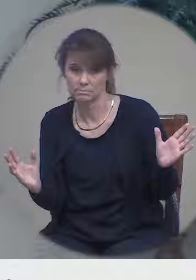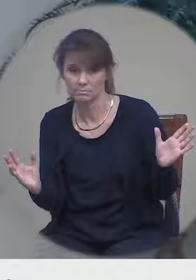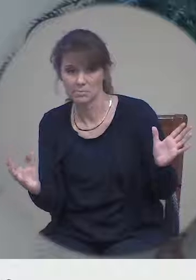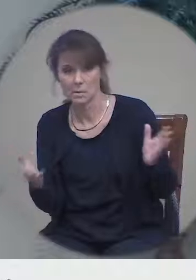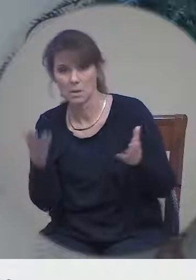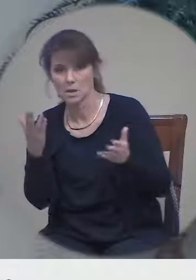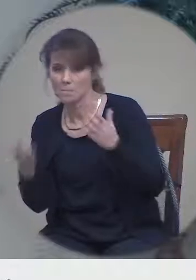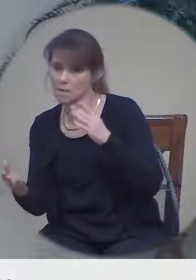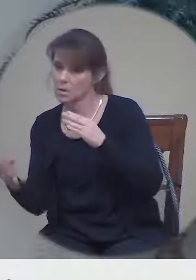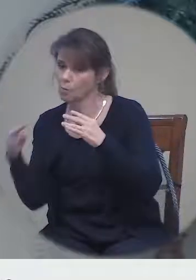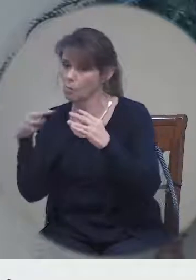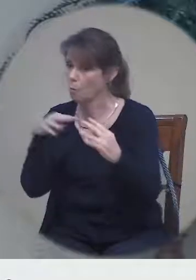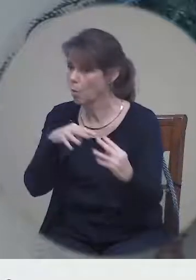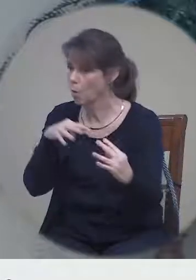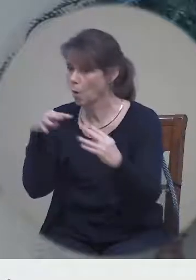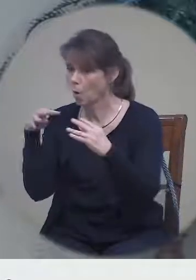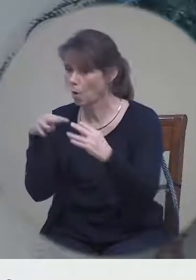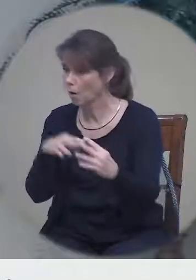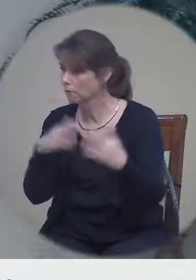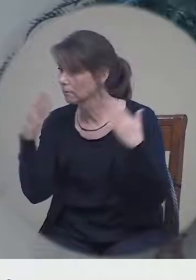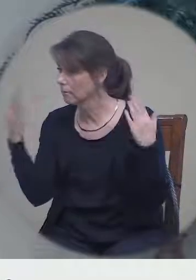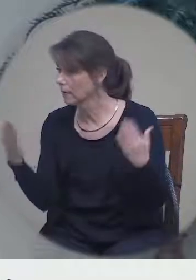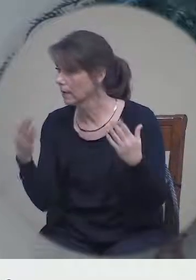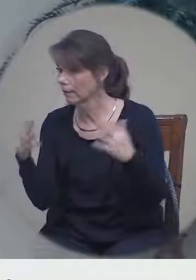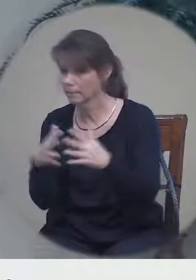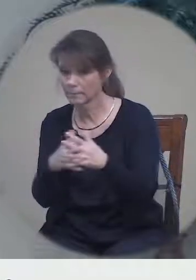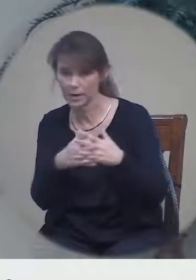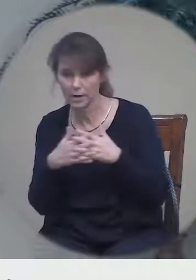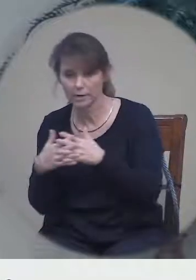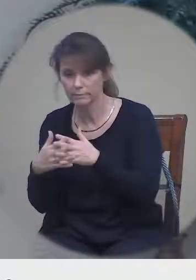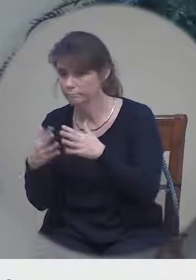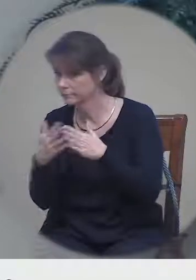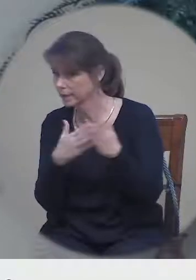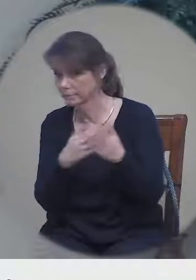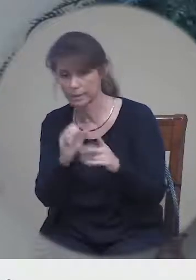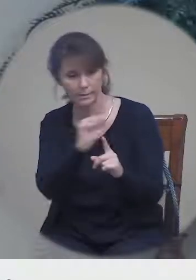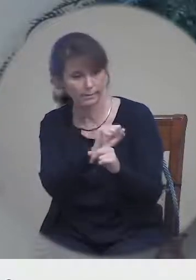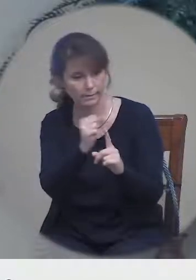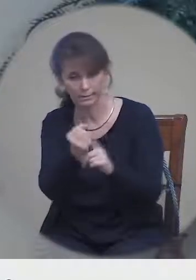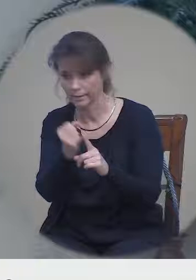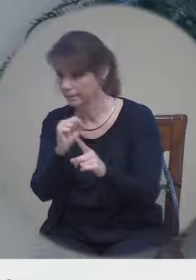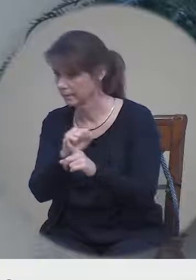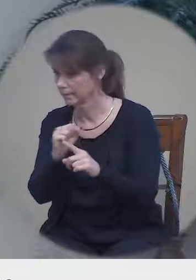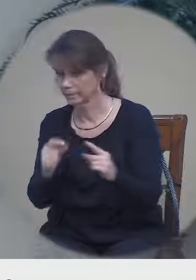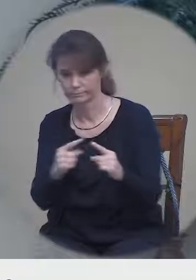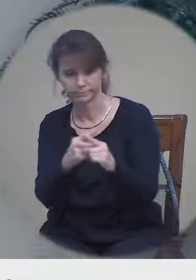war comes to us, you can fill in the blanks, whether some terrible,